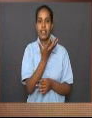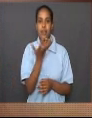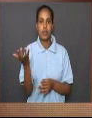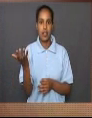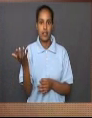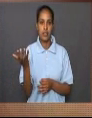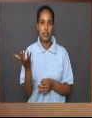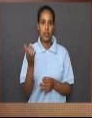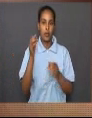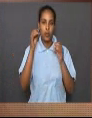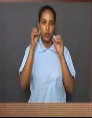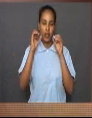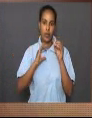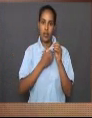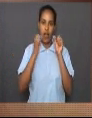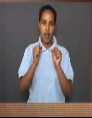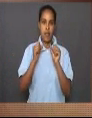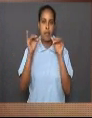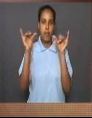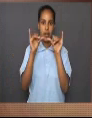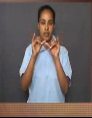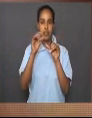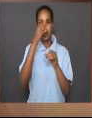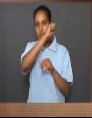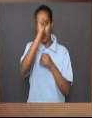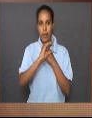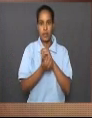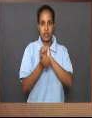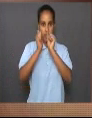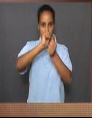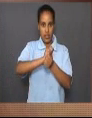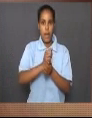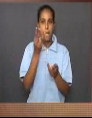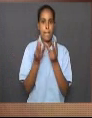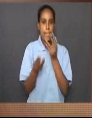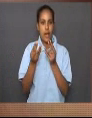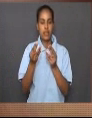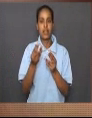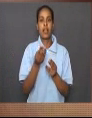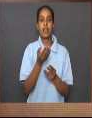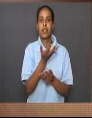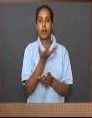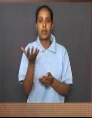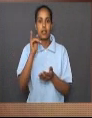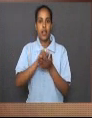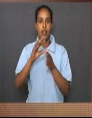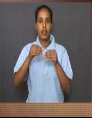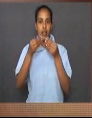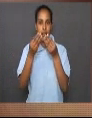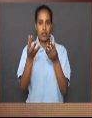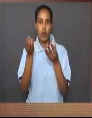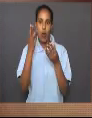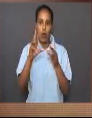substance, we can measure the temperature change for a known mass of a substance that gains